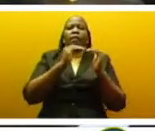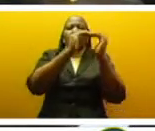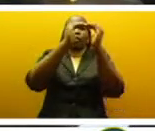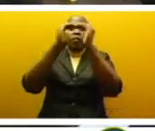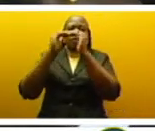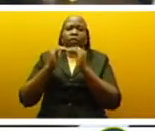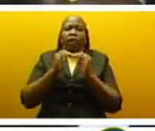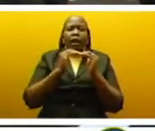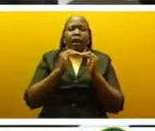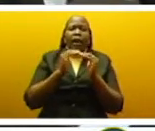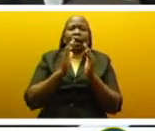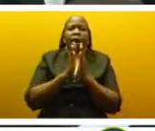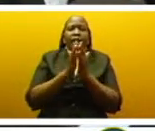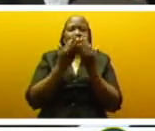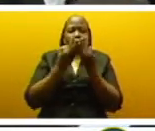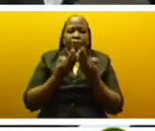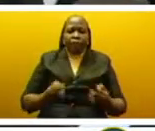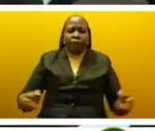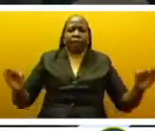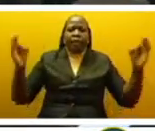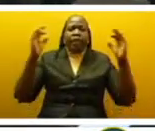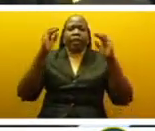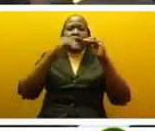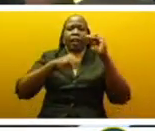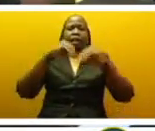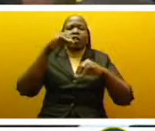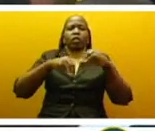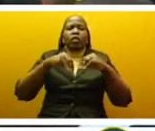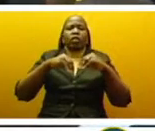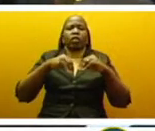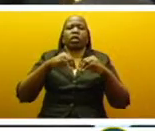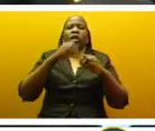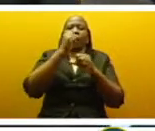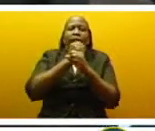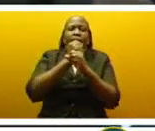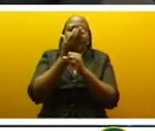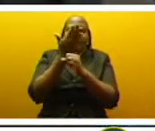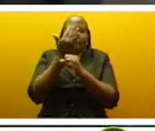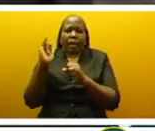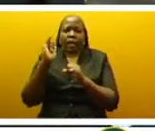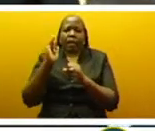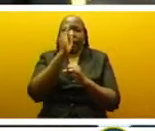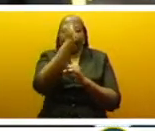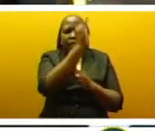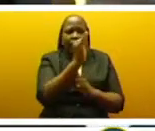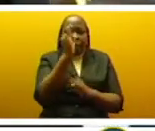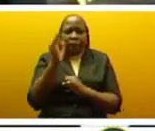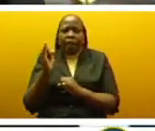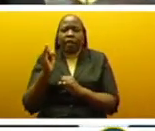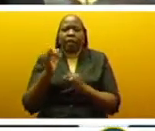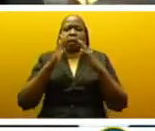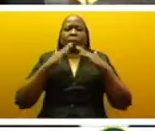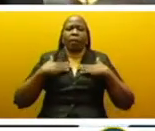free elections conducted by an independent body.